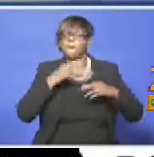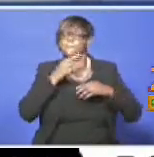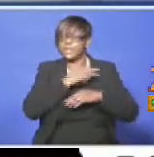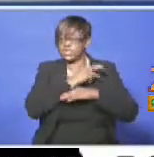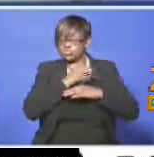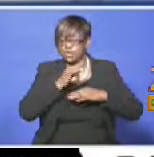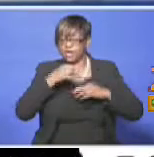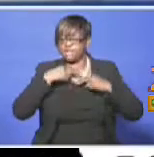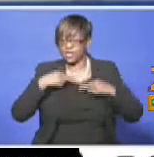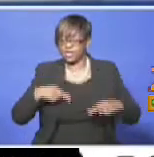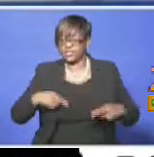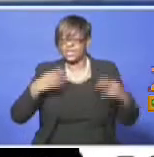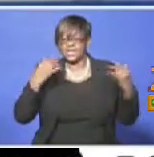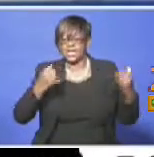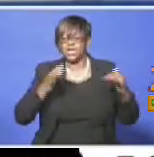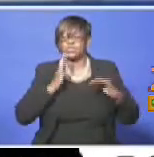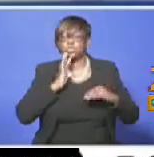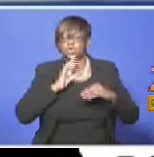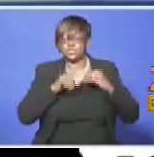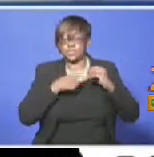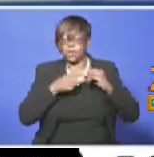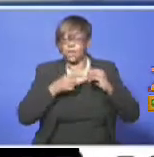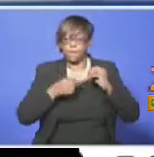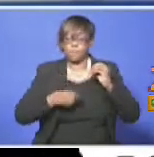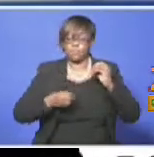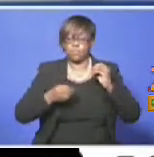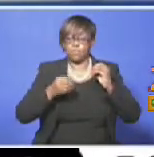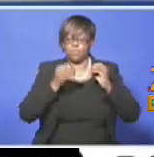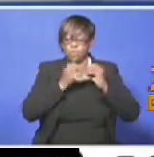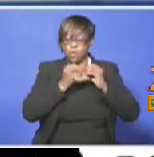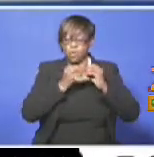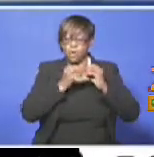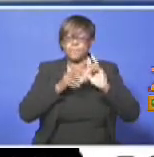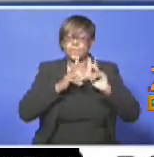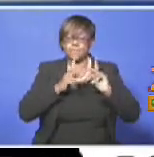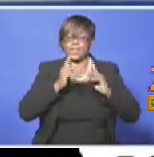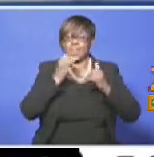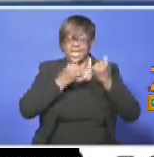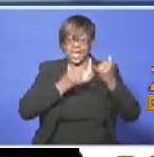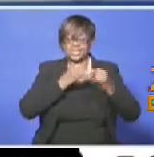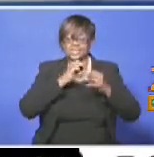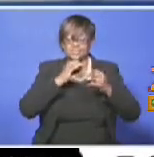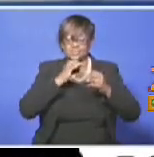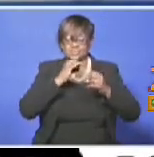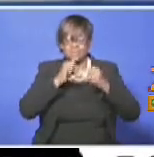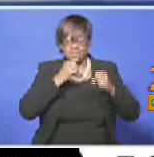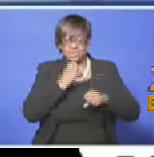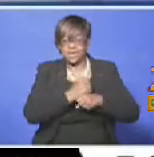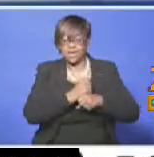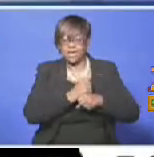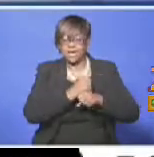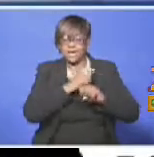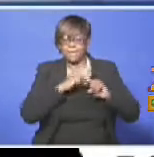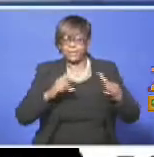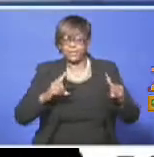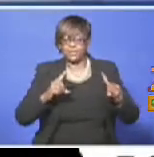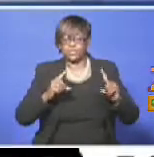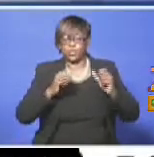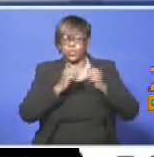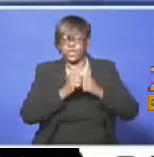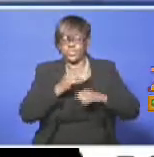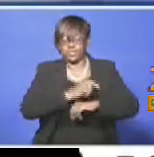Ministry of Health officials confirming an uptick in flu cases in the Bahamas last year. To avoid an influenza outbreak coupled with the